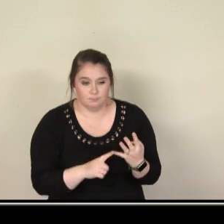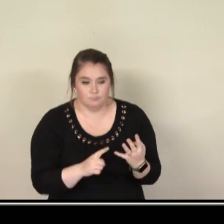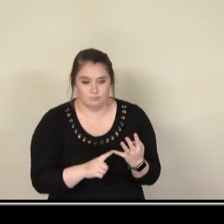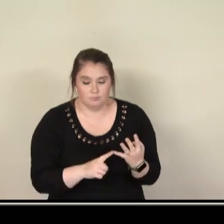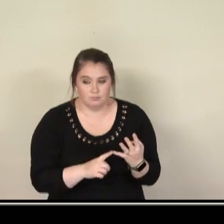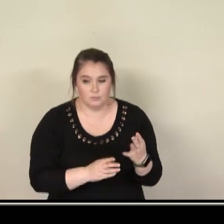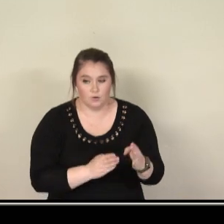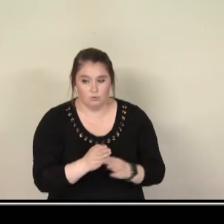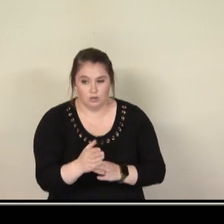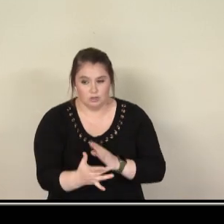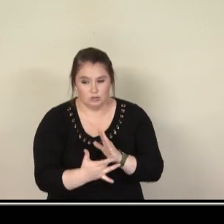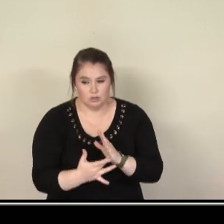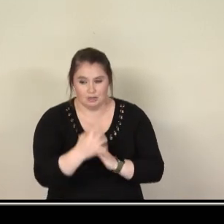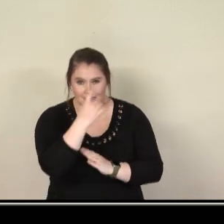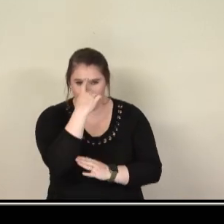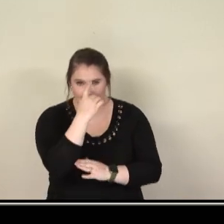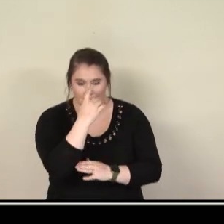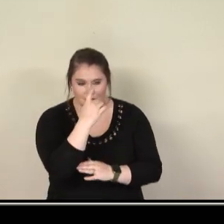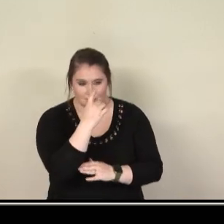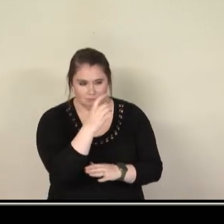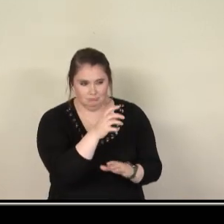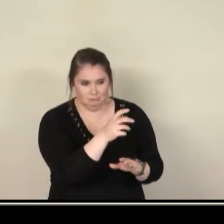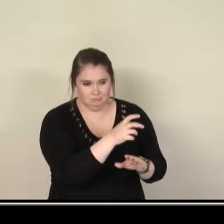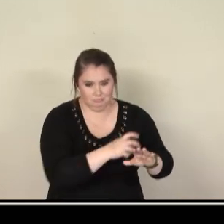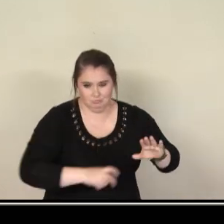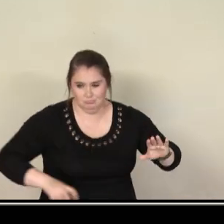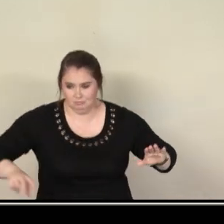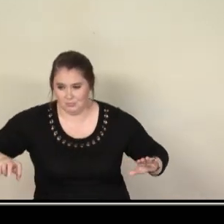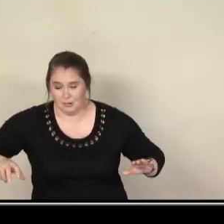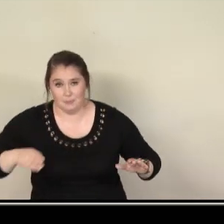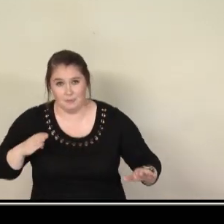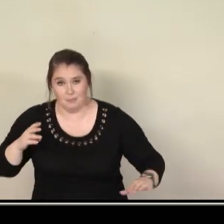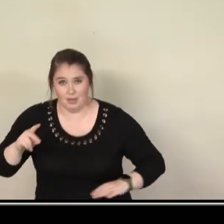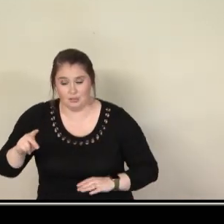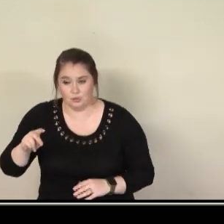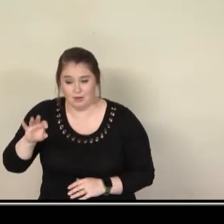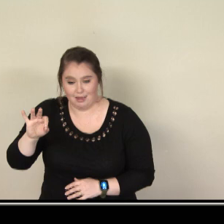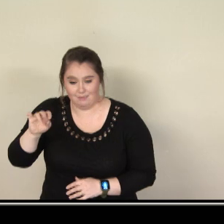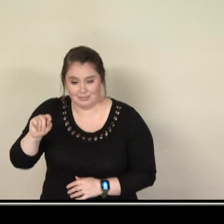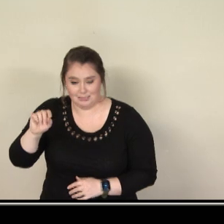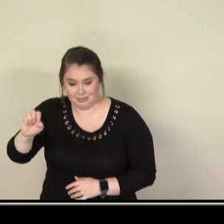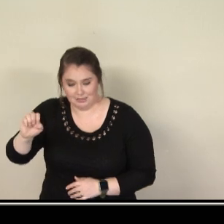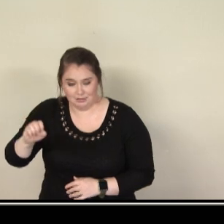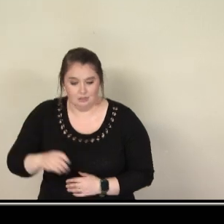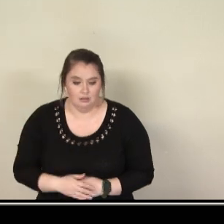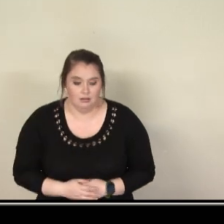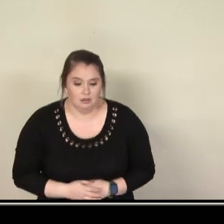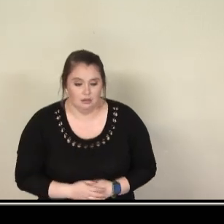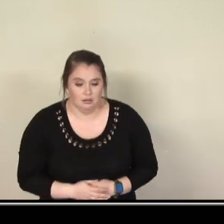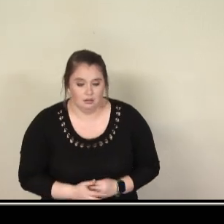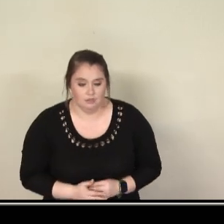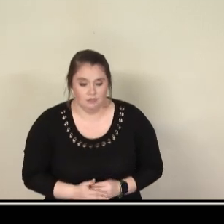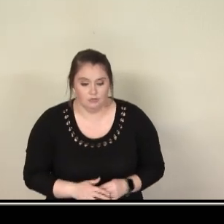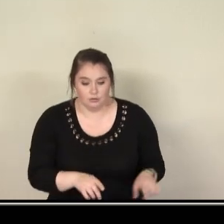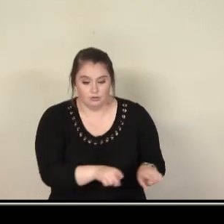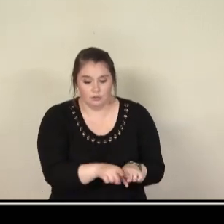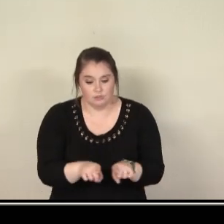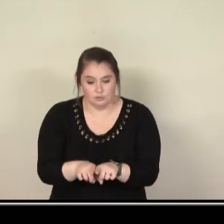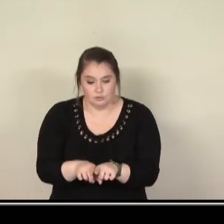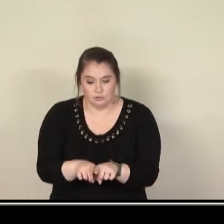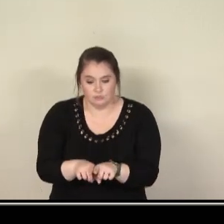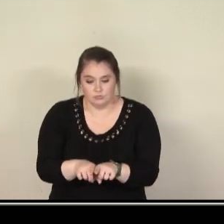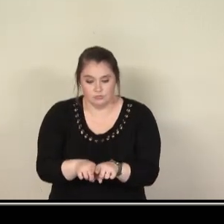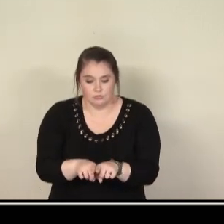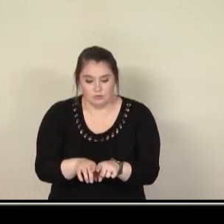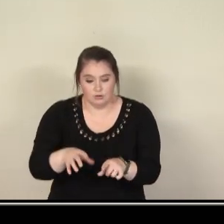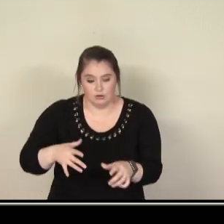going back to some different form of FTEs. And then it's increasing the weights on